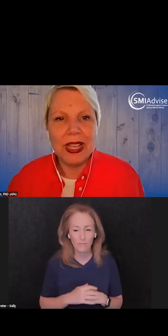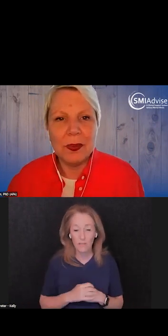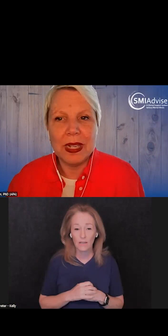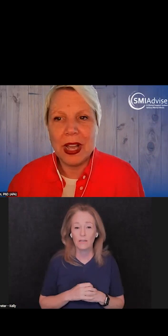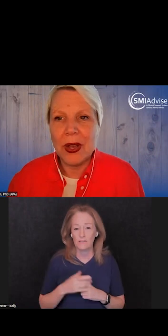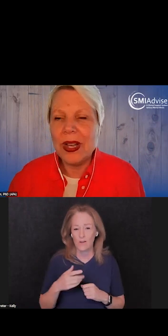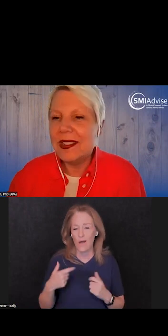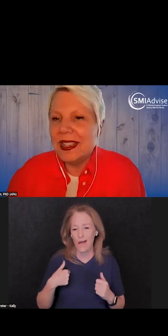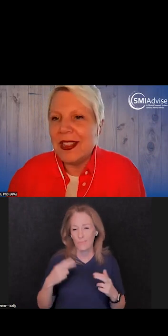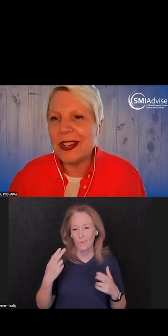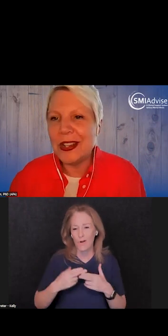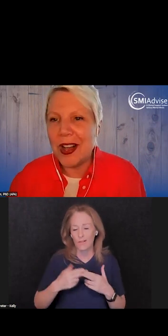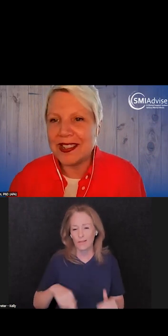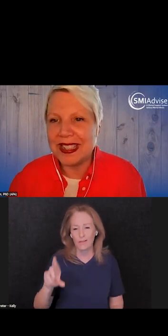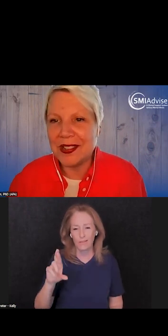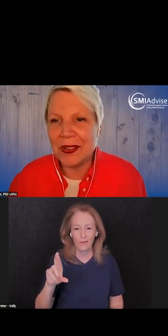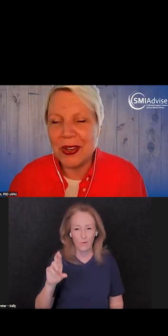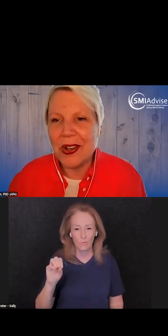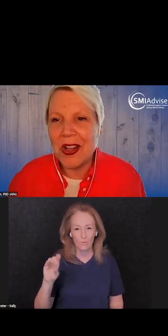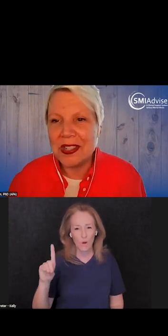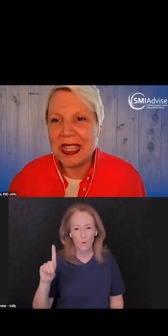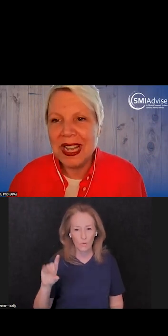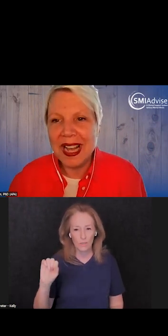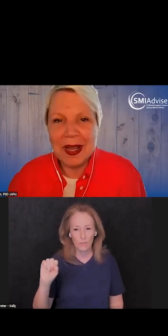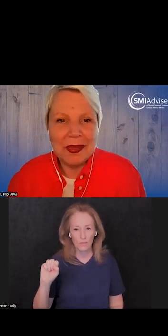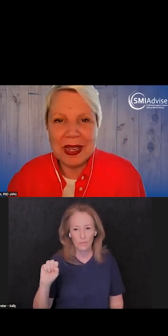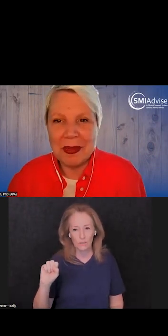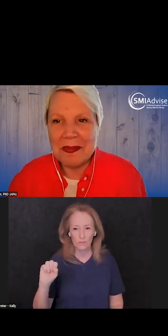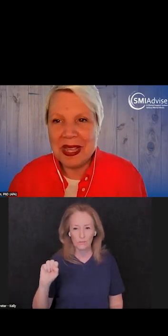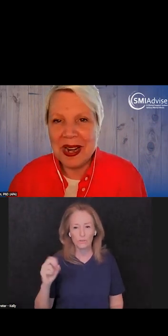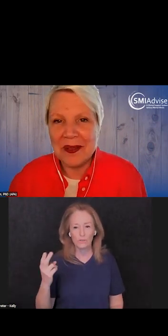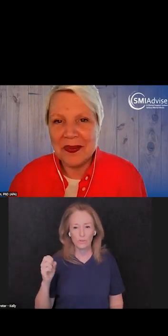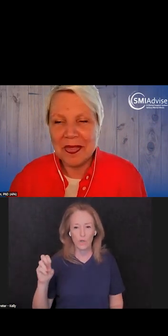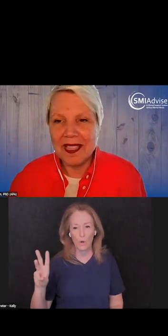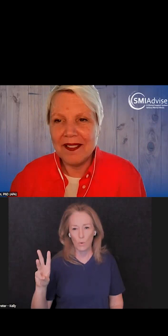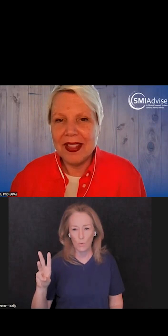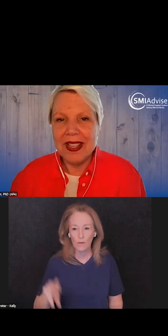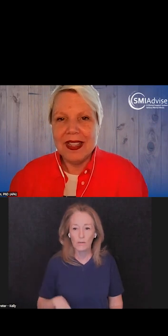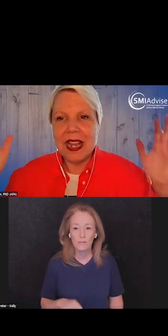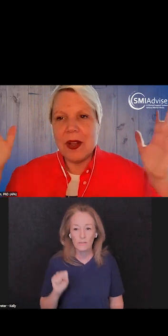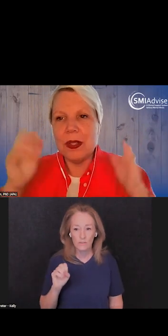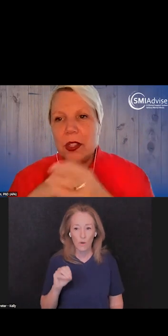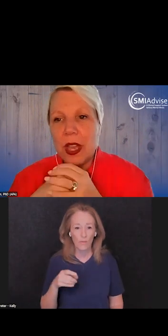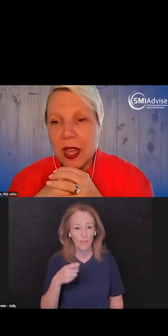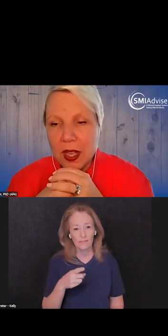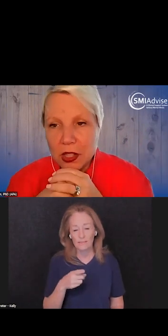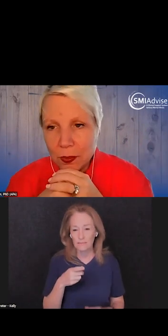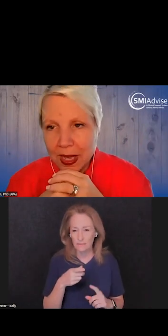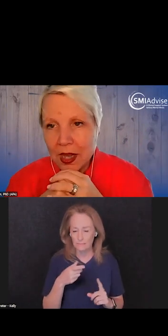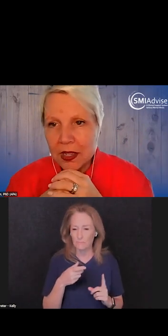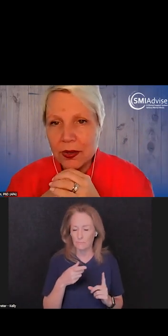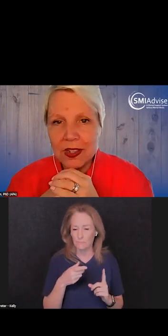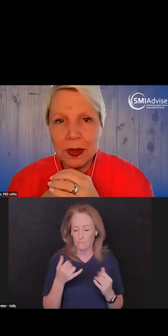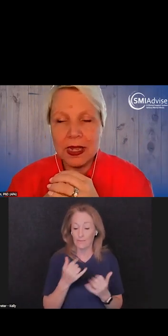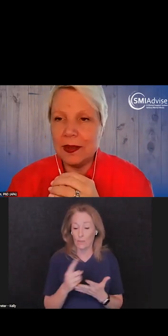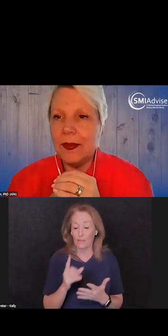coming weeks. But no, today they're in Austin. So if you're in Austin, they might be there. Now, you may